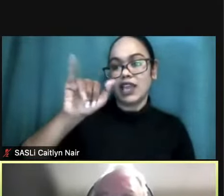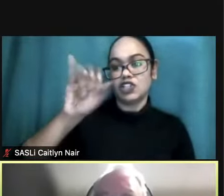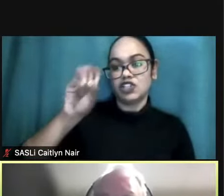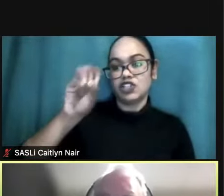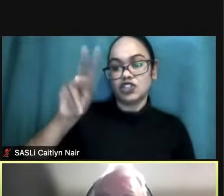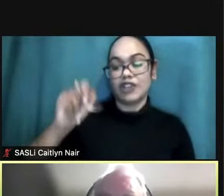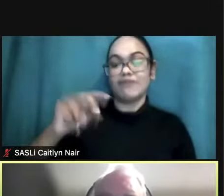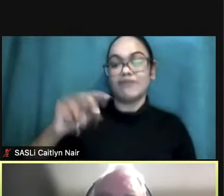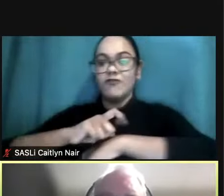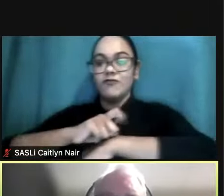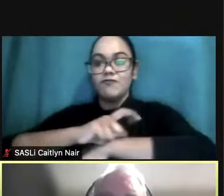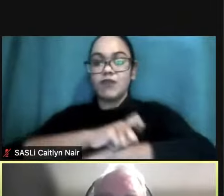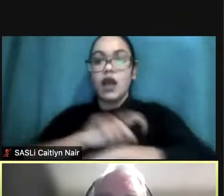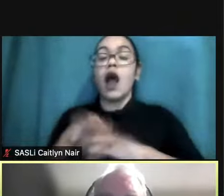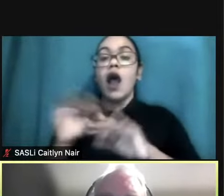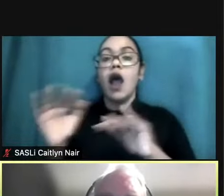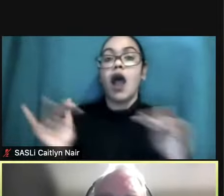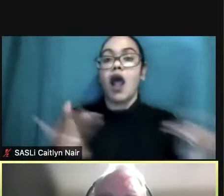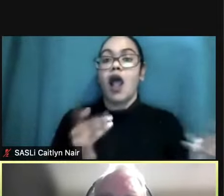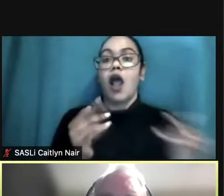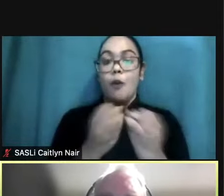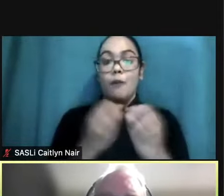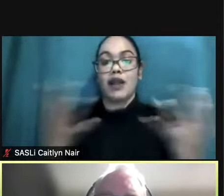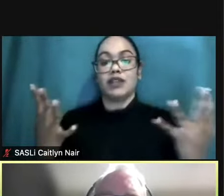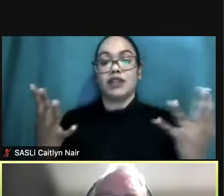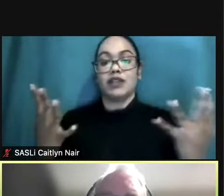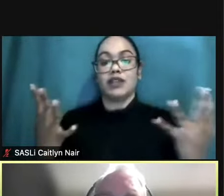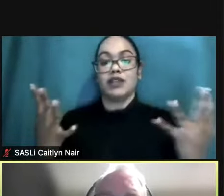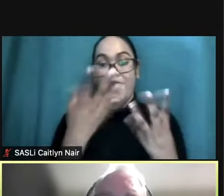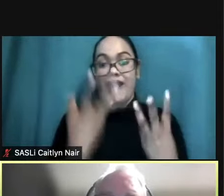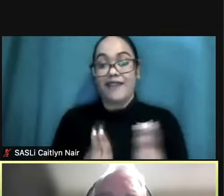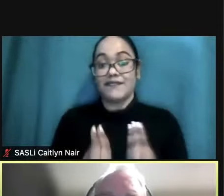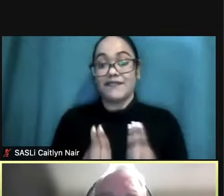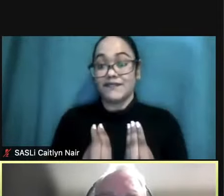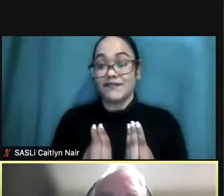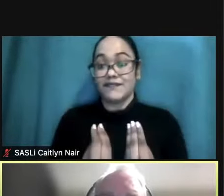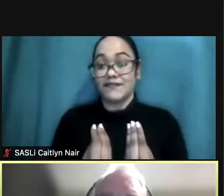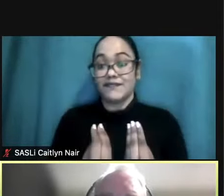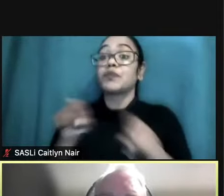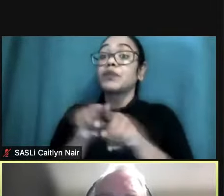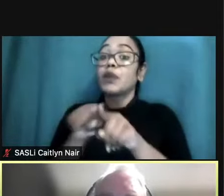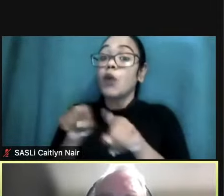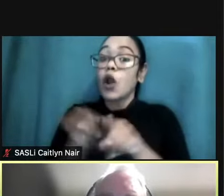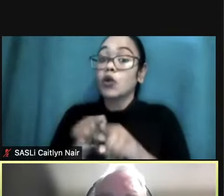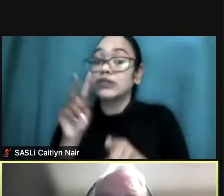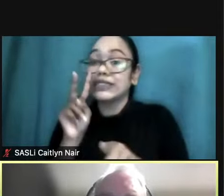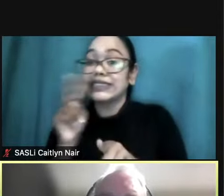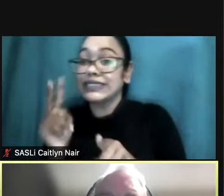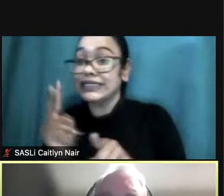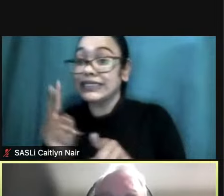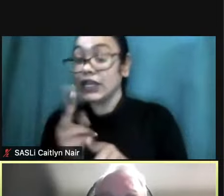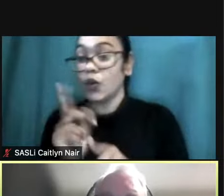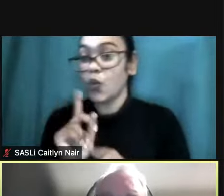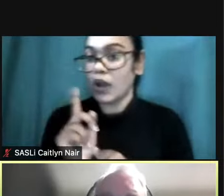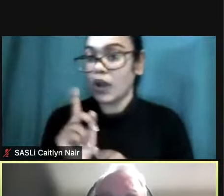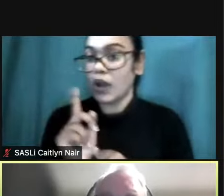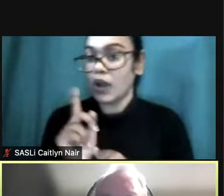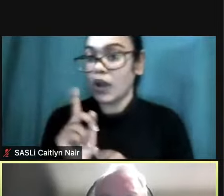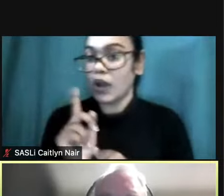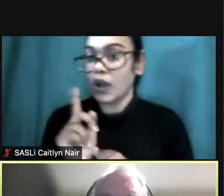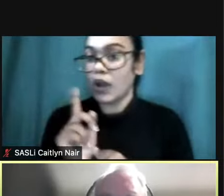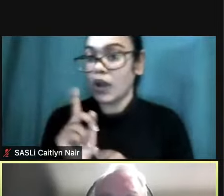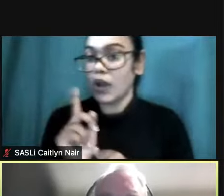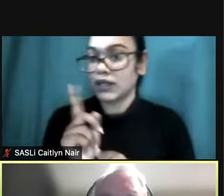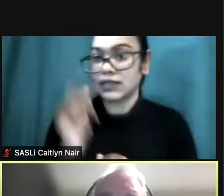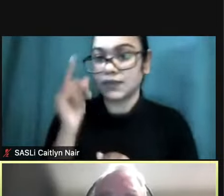well the virus is neutralized. But we also see some mutations that are well known from